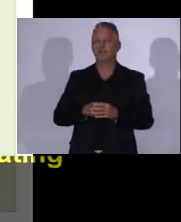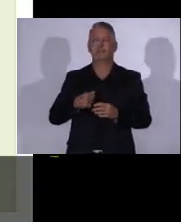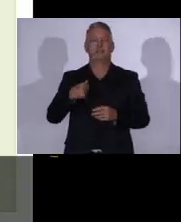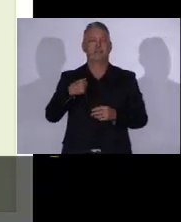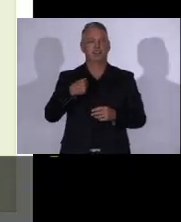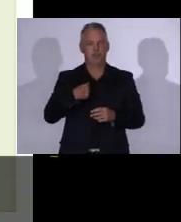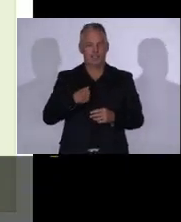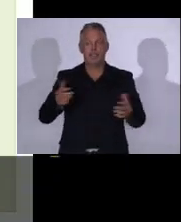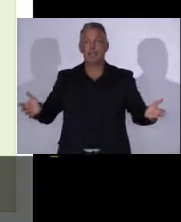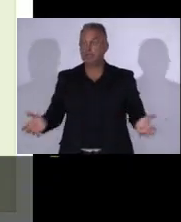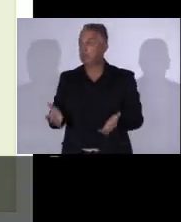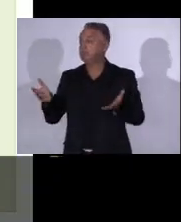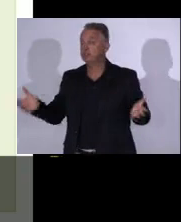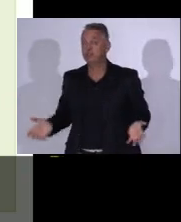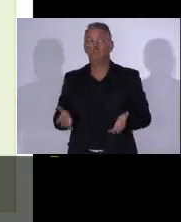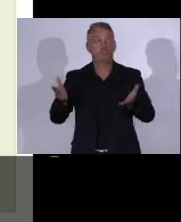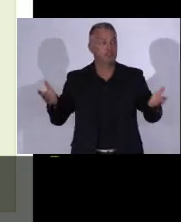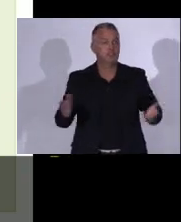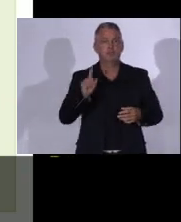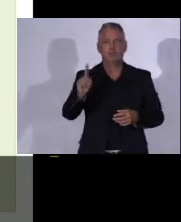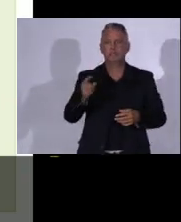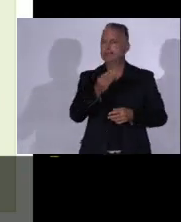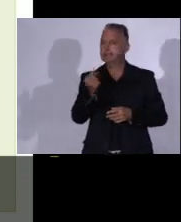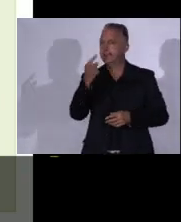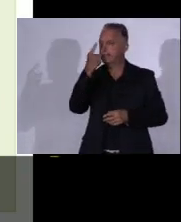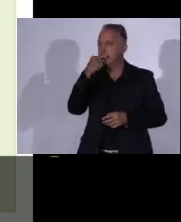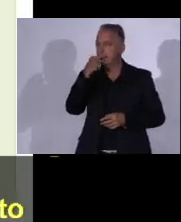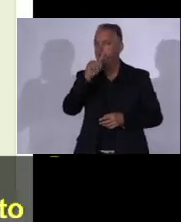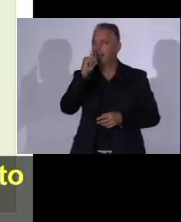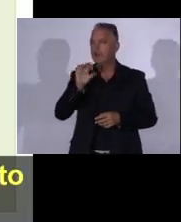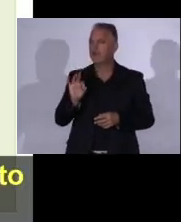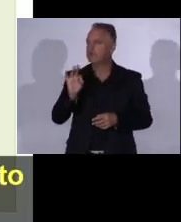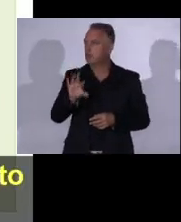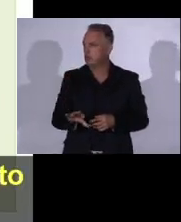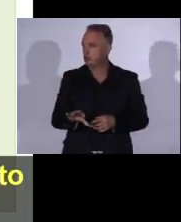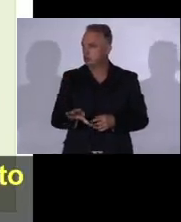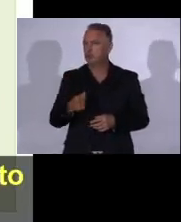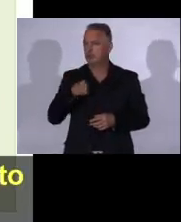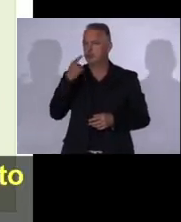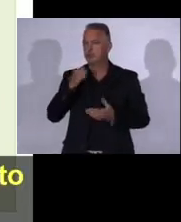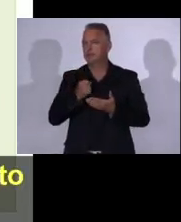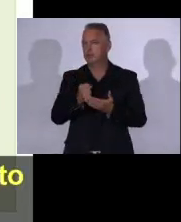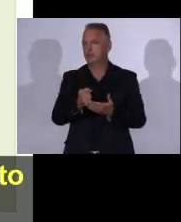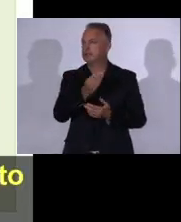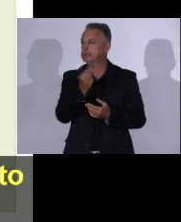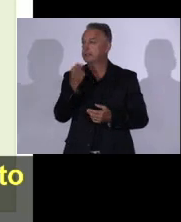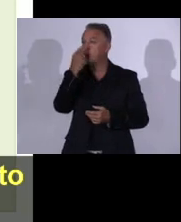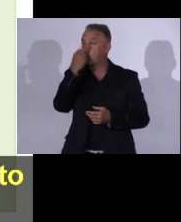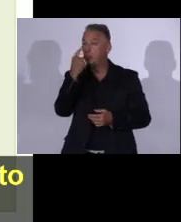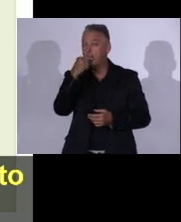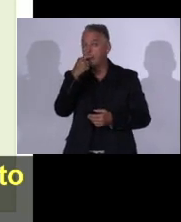about, but we are trying to get hold of those folks who don't have the financial capacity to go out and do things, and the little old folks who don't get out of their